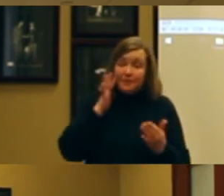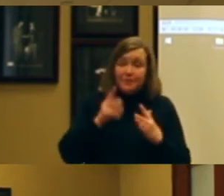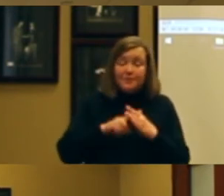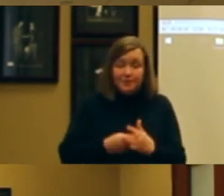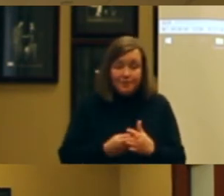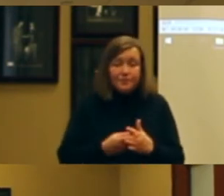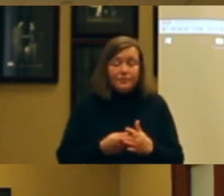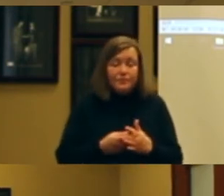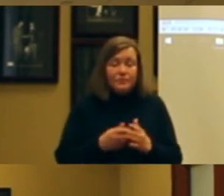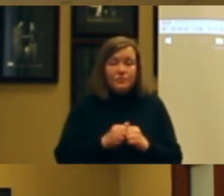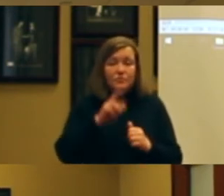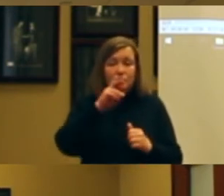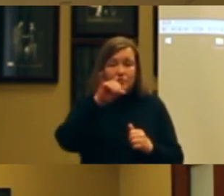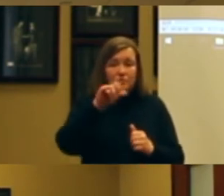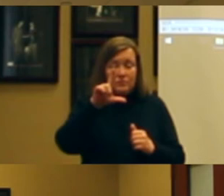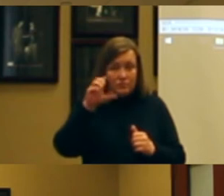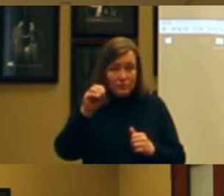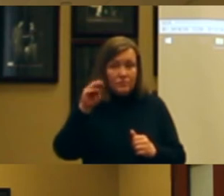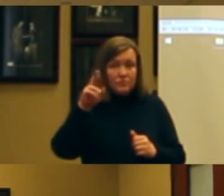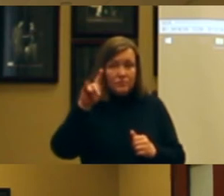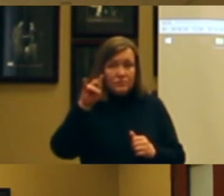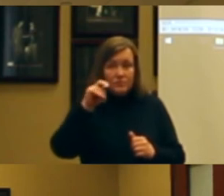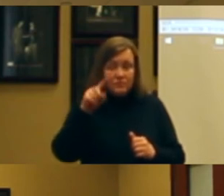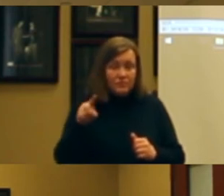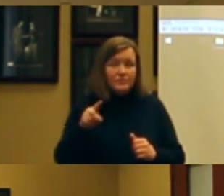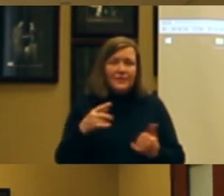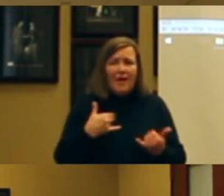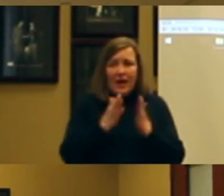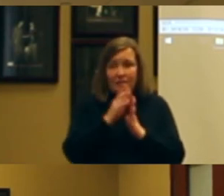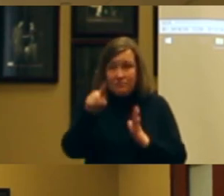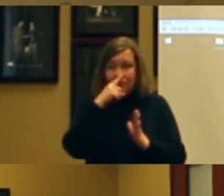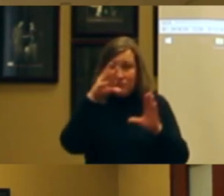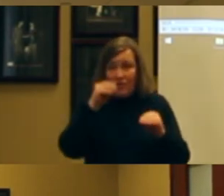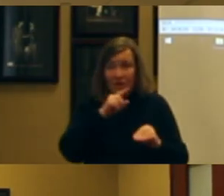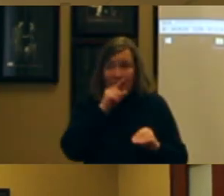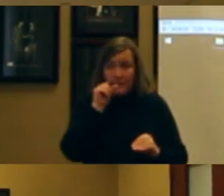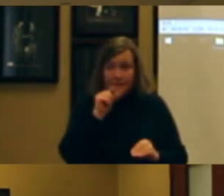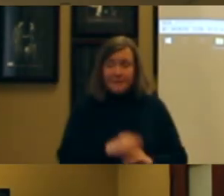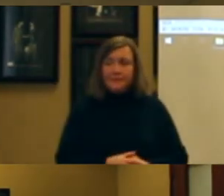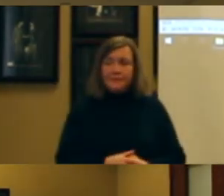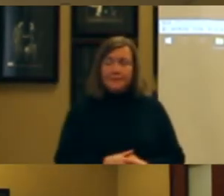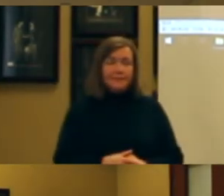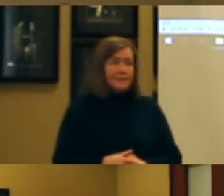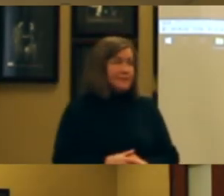start with Rogelio Martinez Fure. Perhaps we can turn off a little bit the lights.